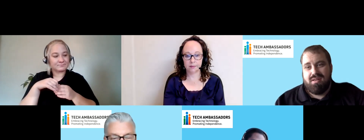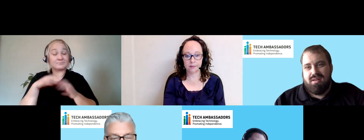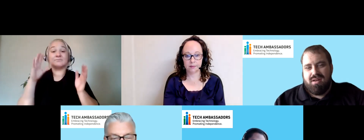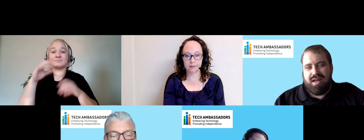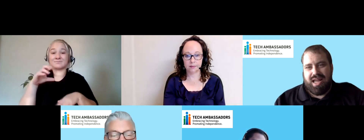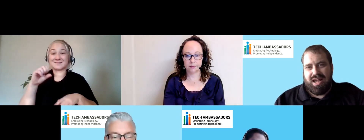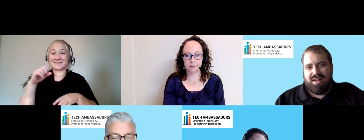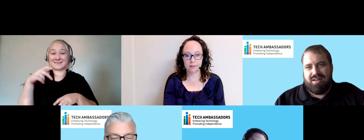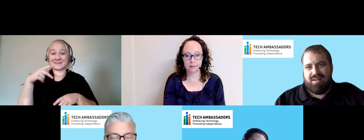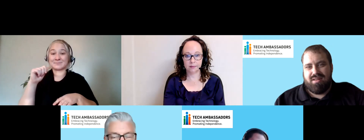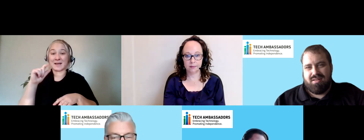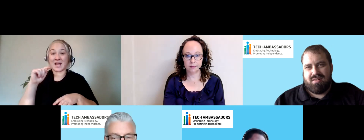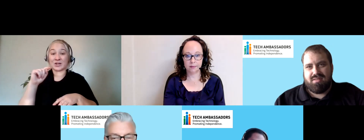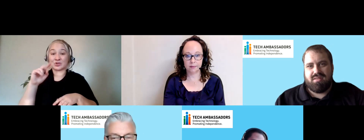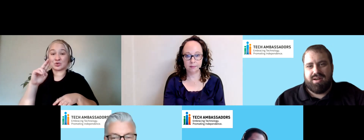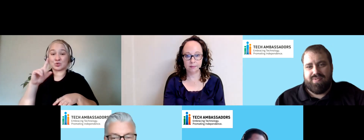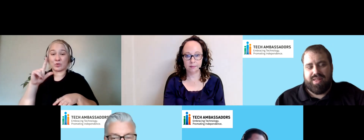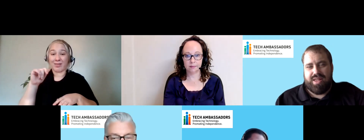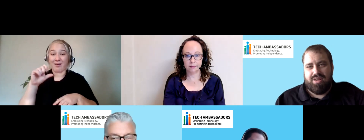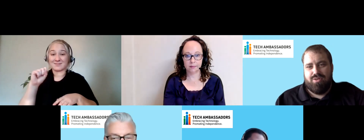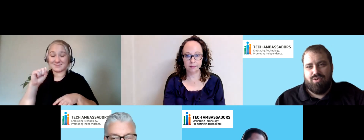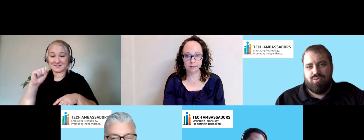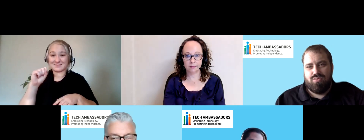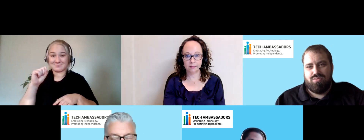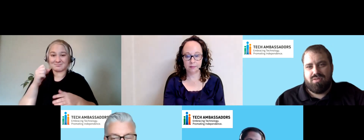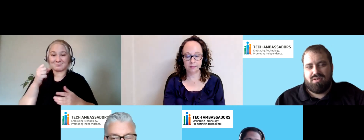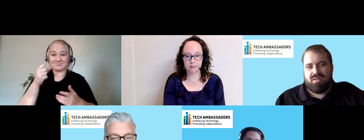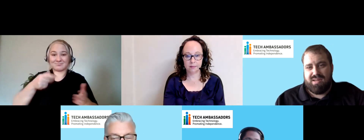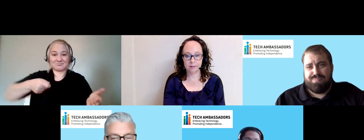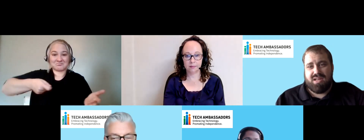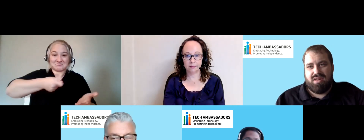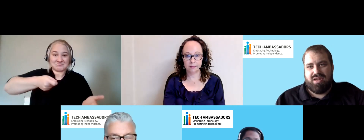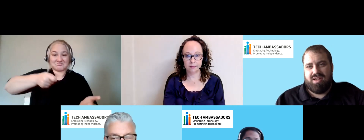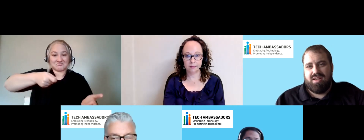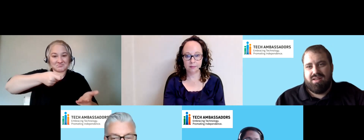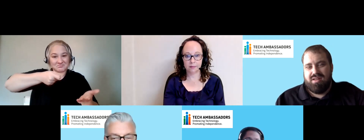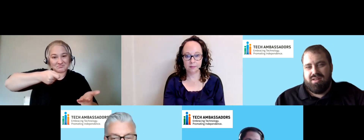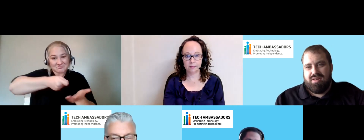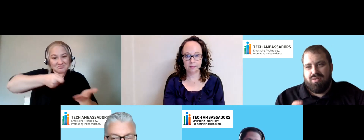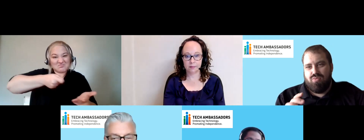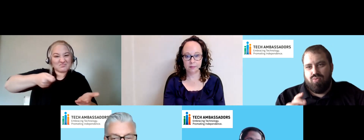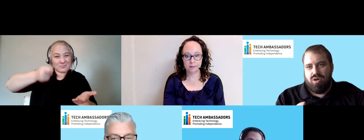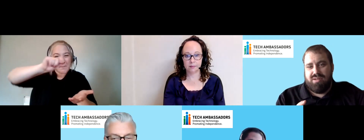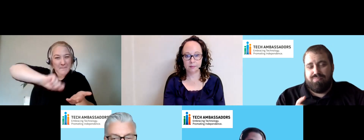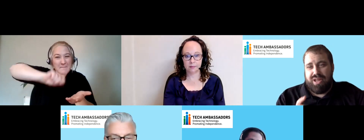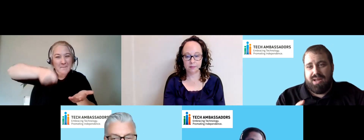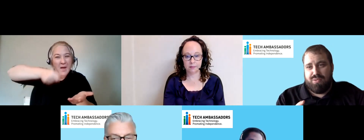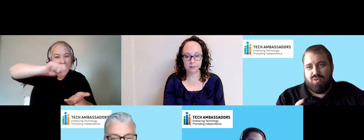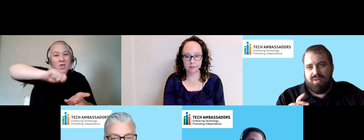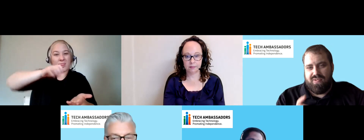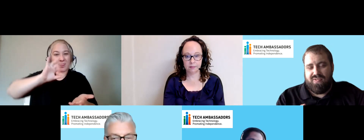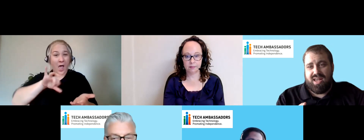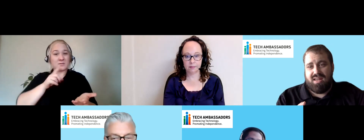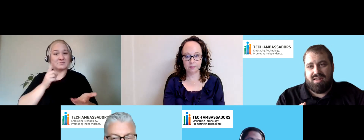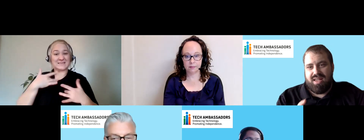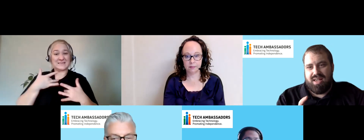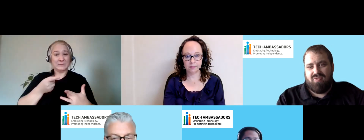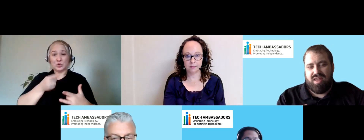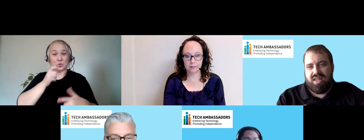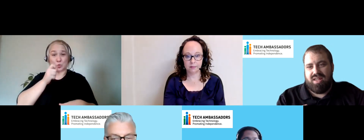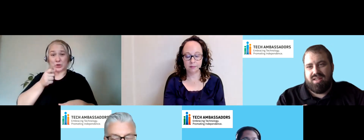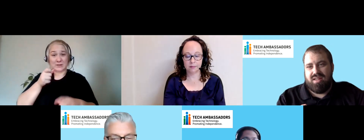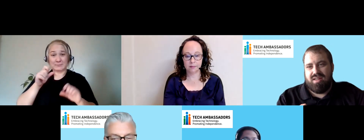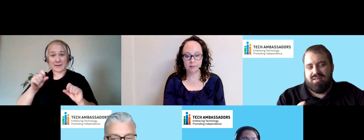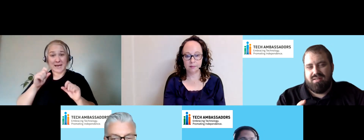spatulas and stuff that you typically wouldn't be able to fit